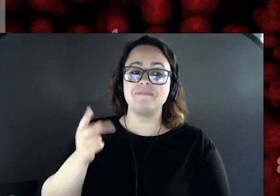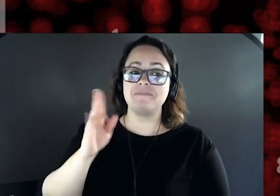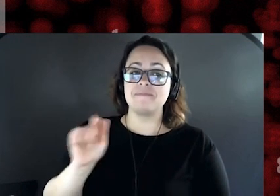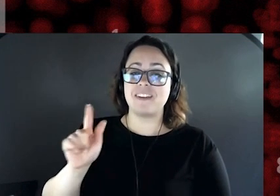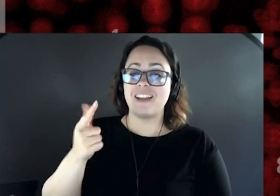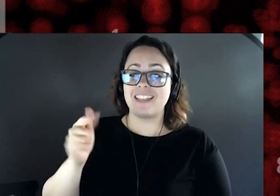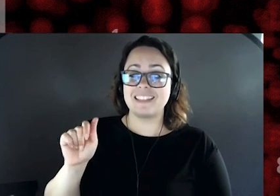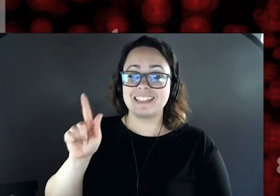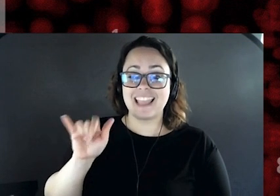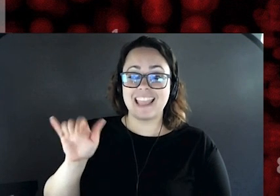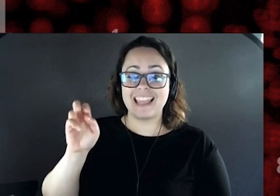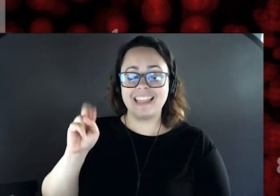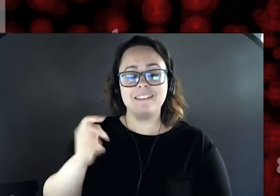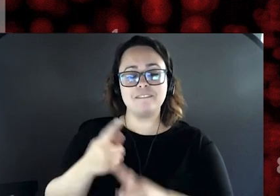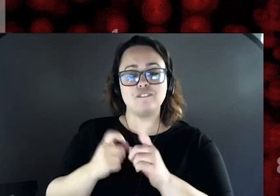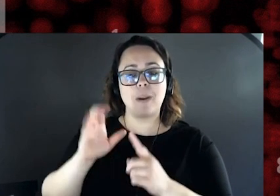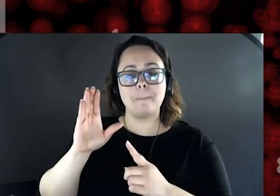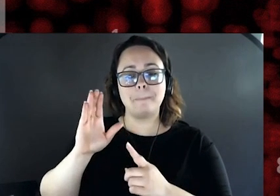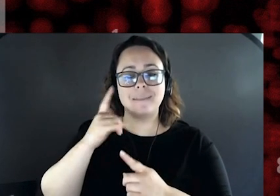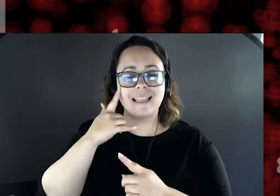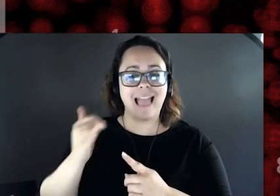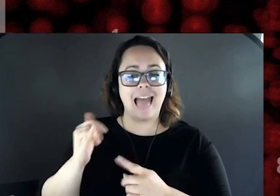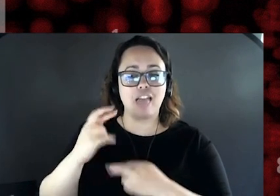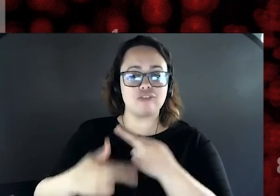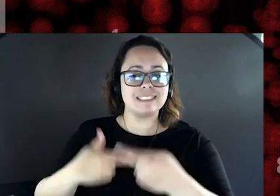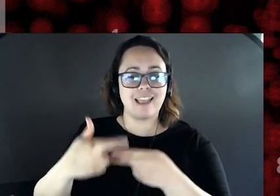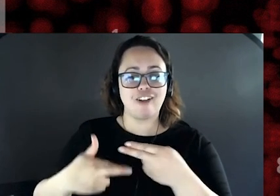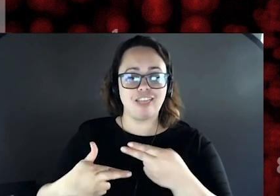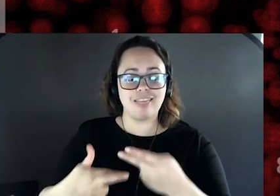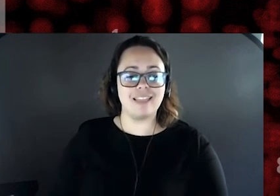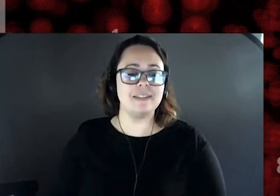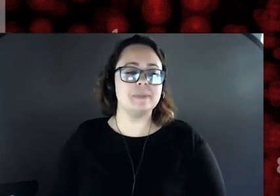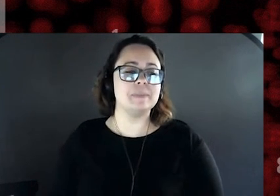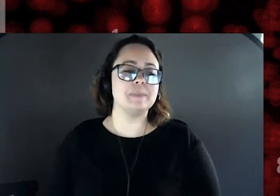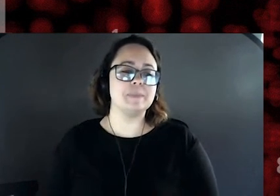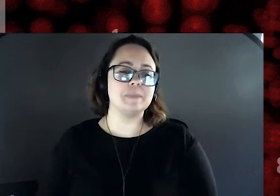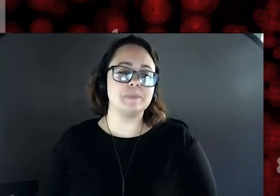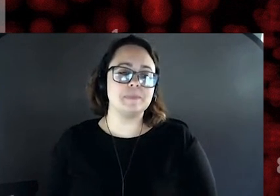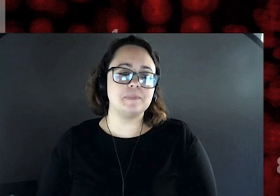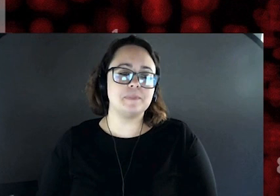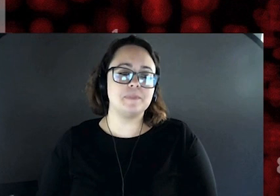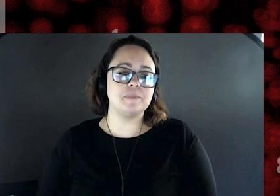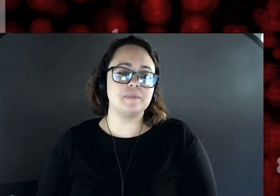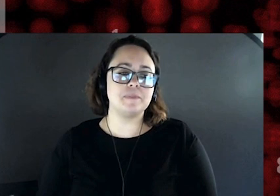Paul Galen, California Department of Resources, Recycling, and Recovery.